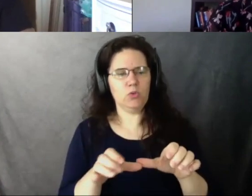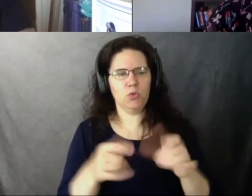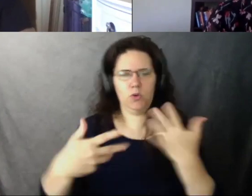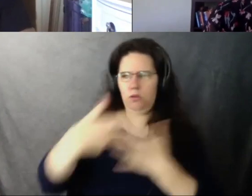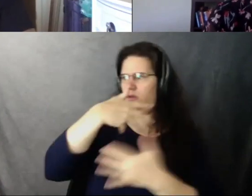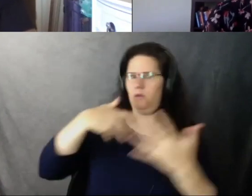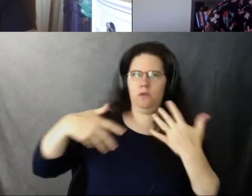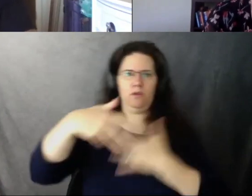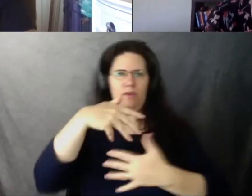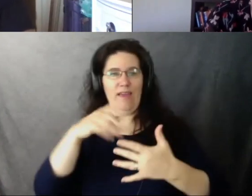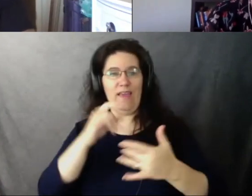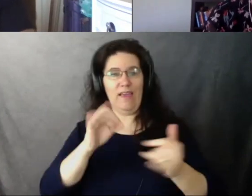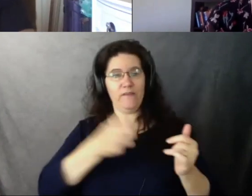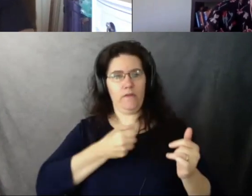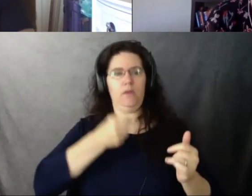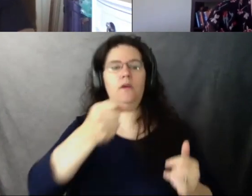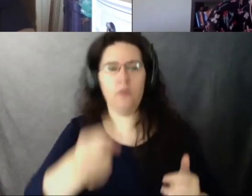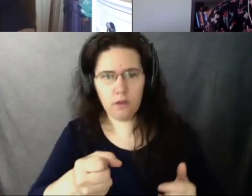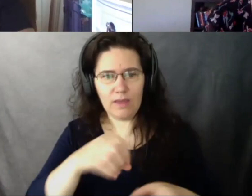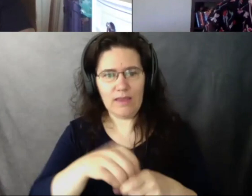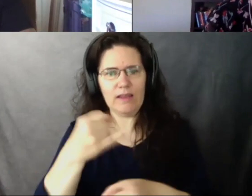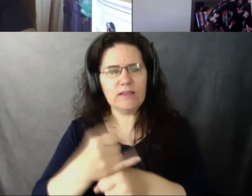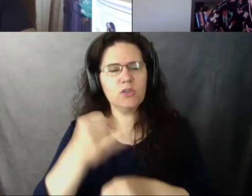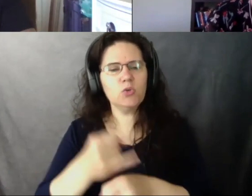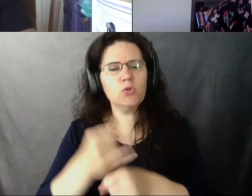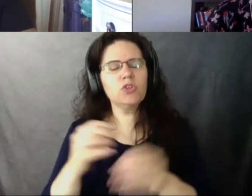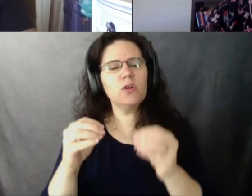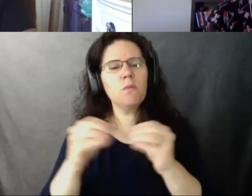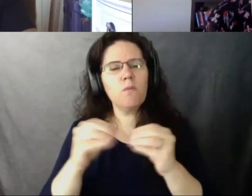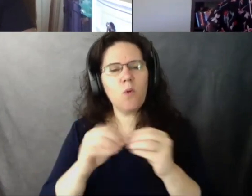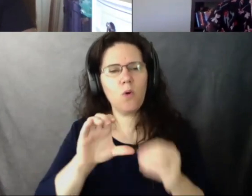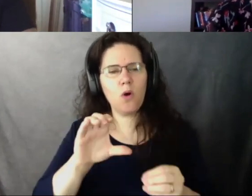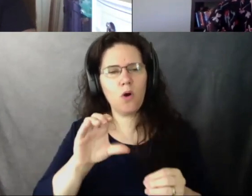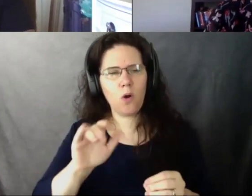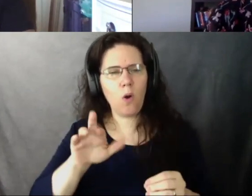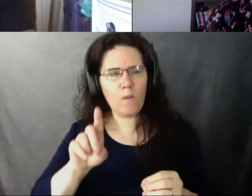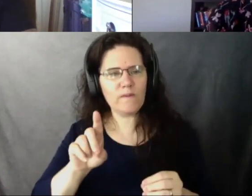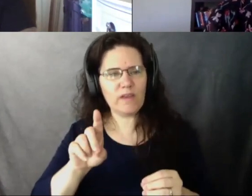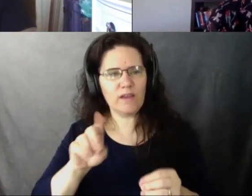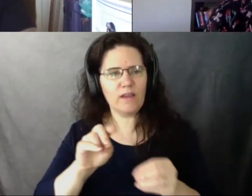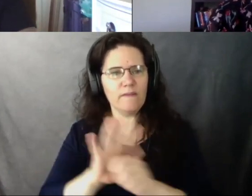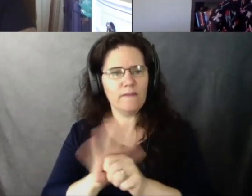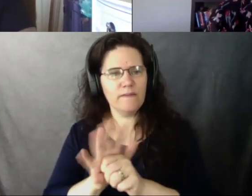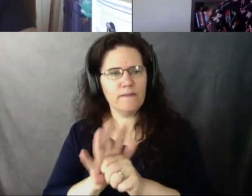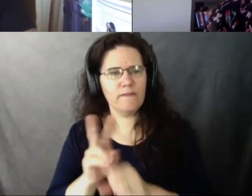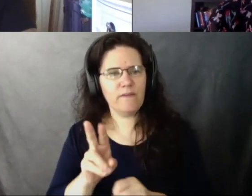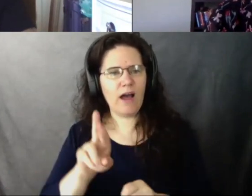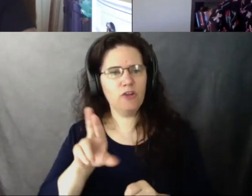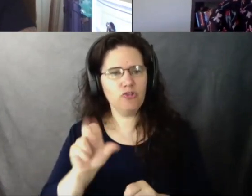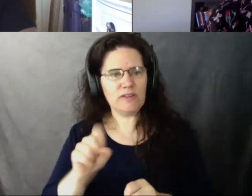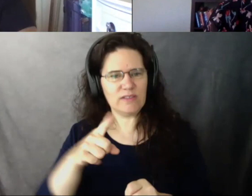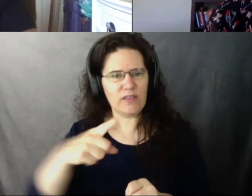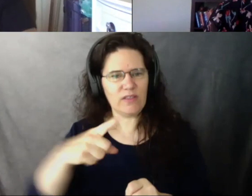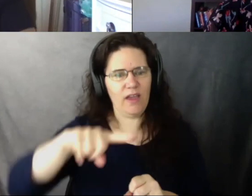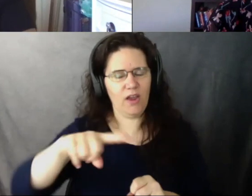in these institutions. And it's really about just the fact that